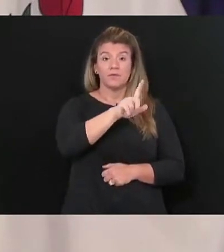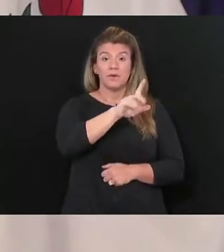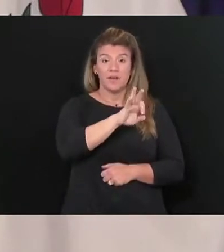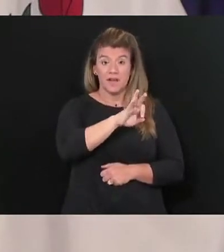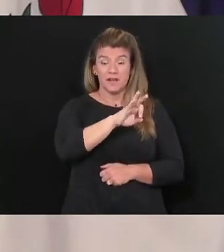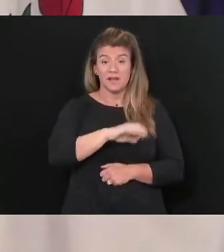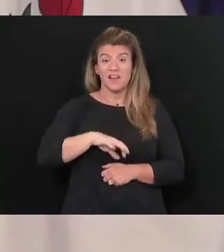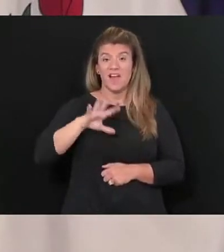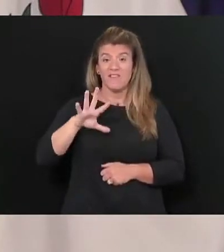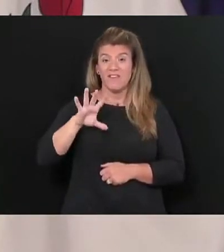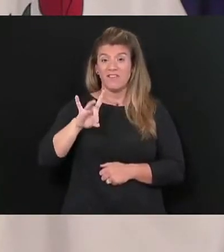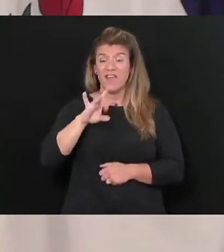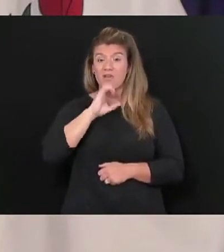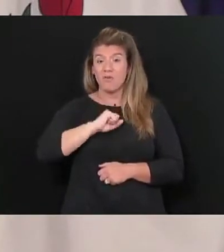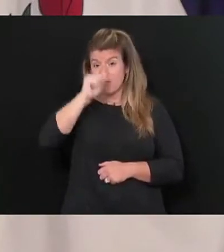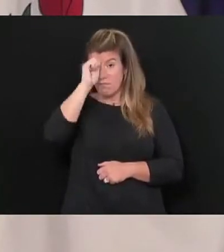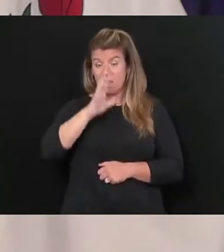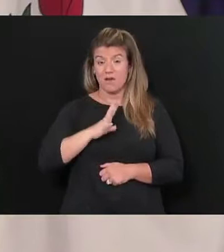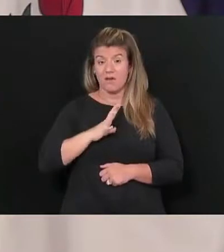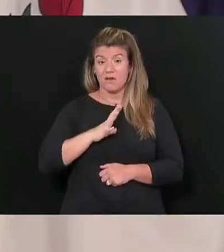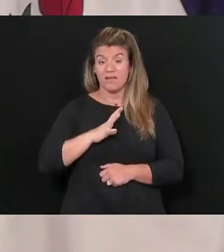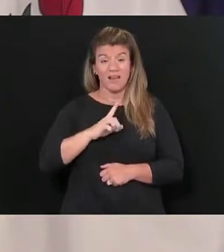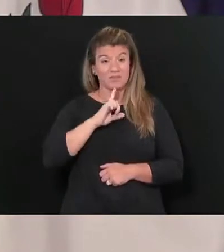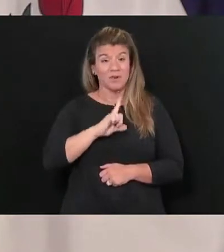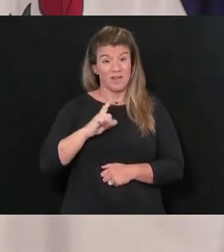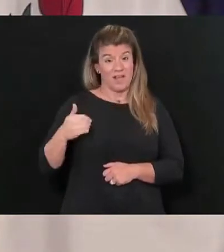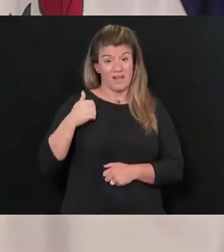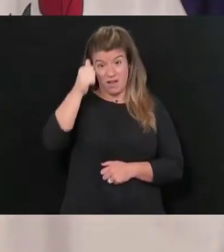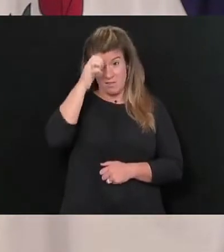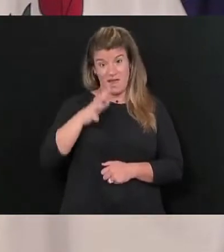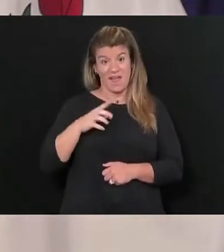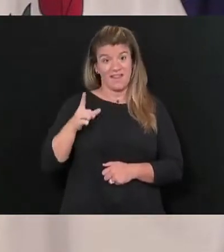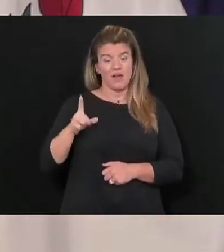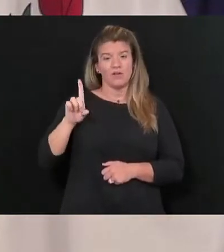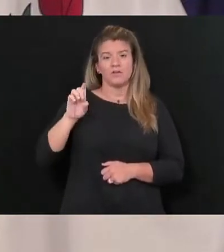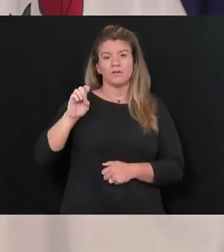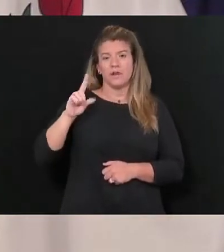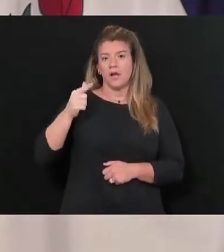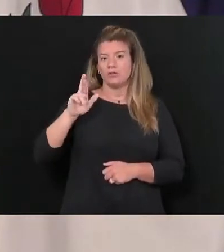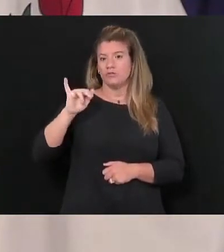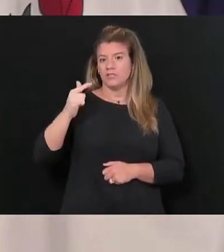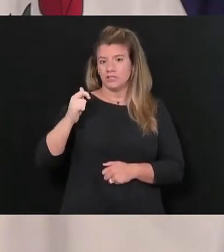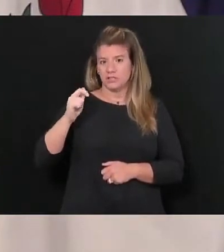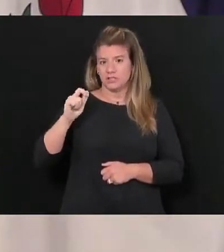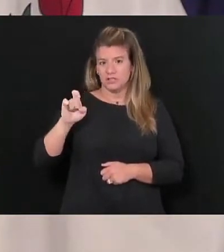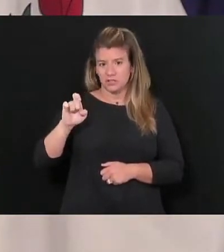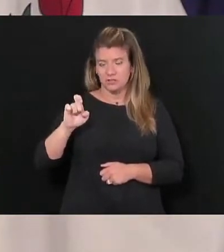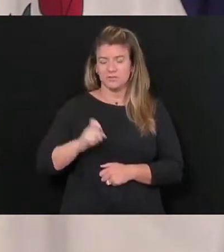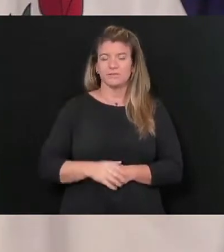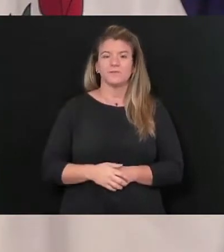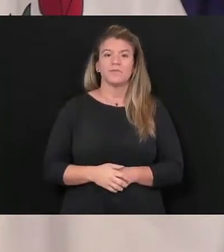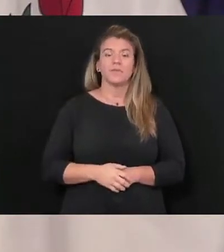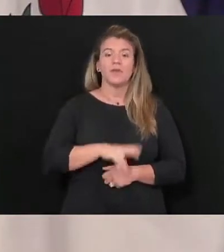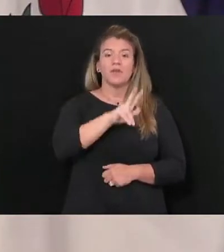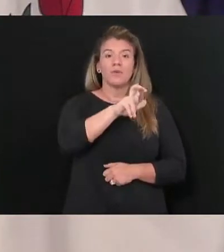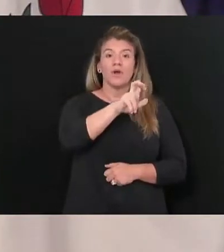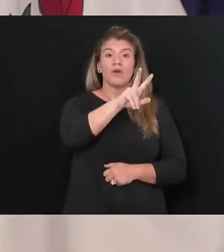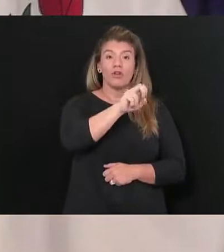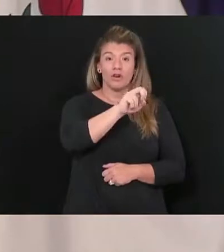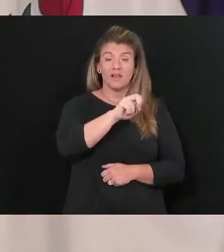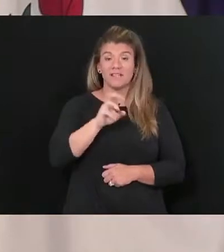death, a 58-year-old male, a very young man from Doddridge County. Our 330th death,